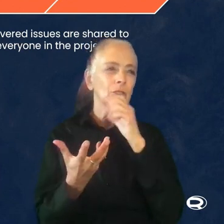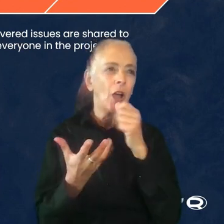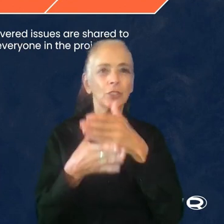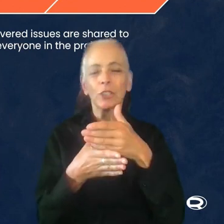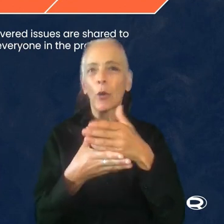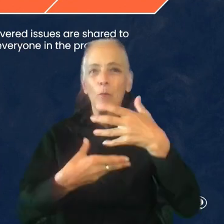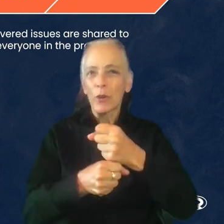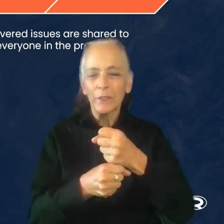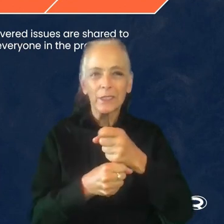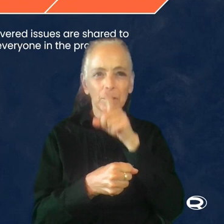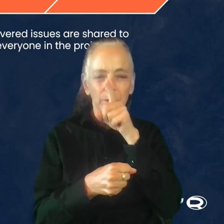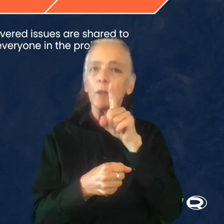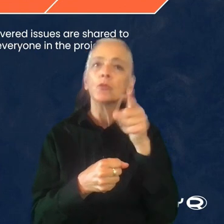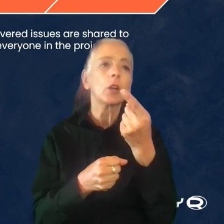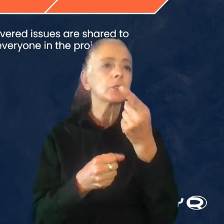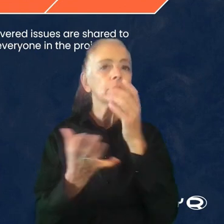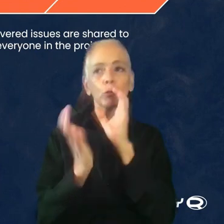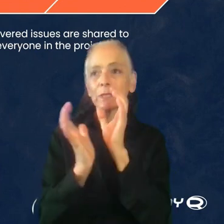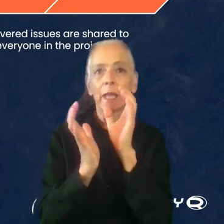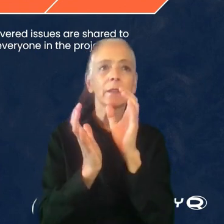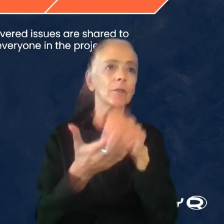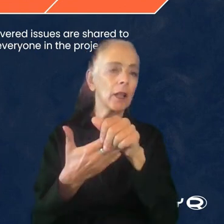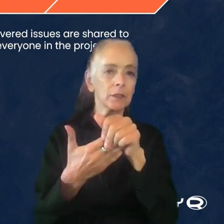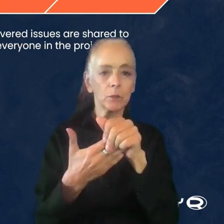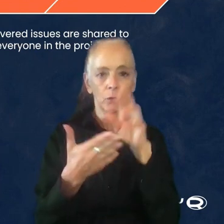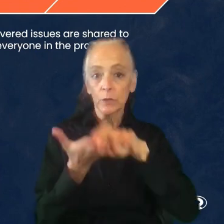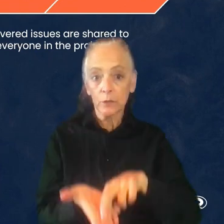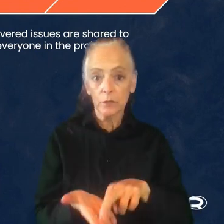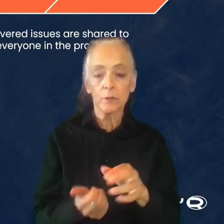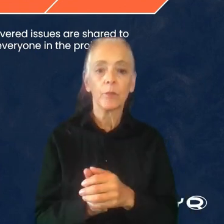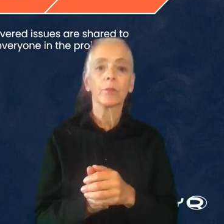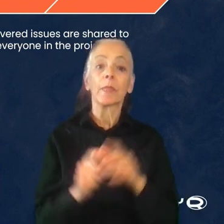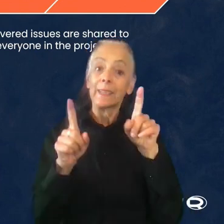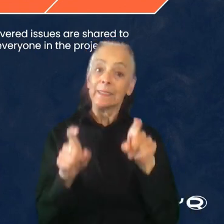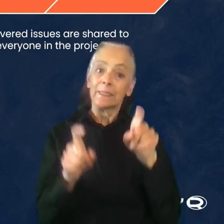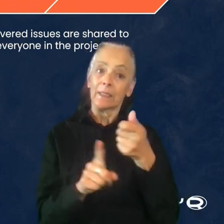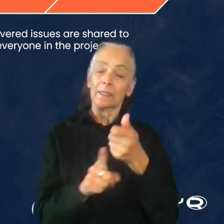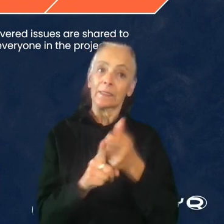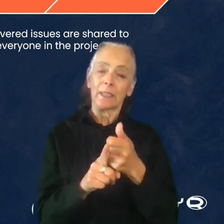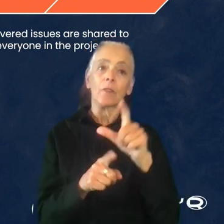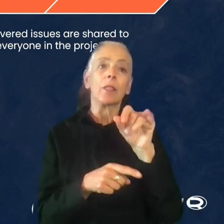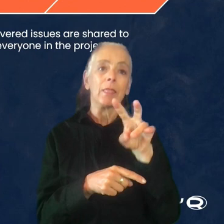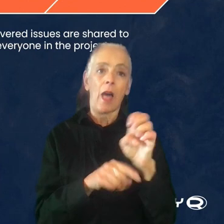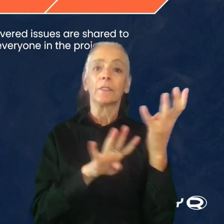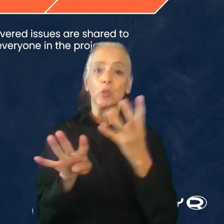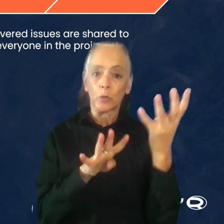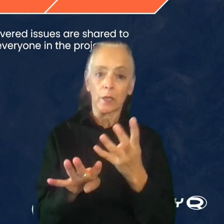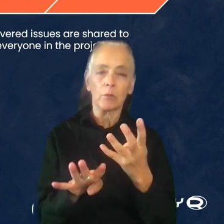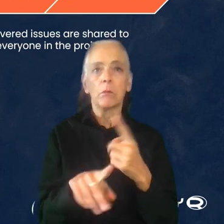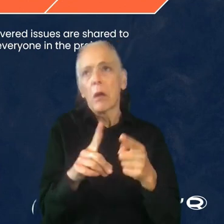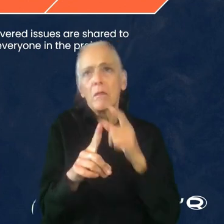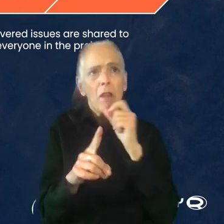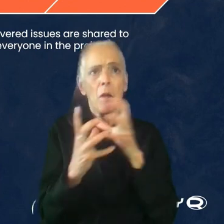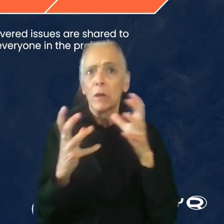was a simple uh communicated and flexible research the test this tells was live streamed but without much thought behind